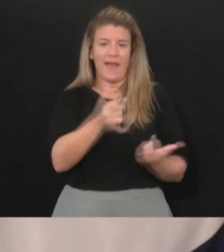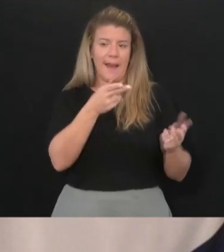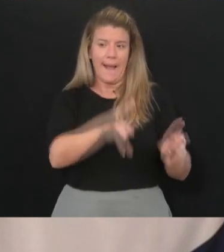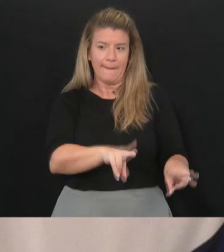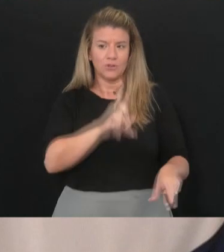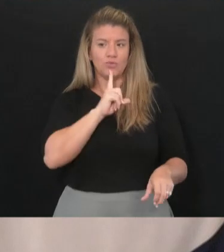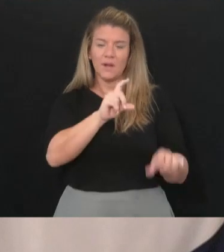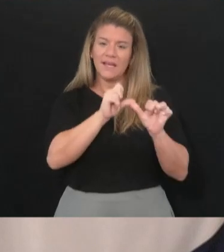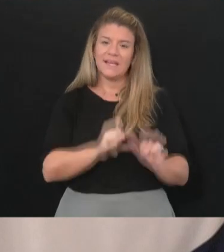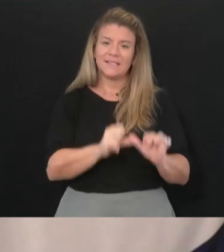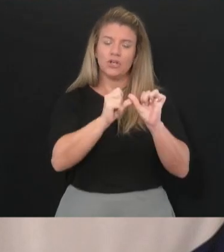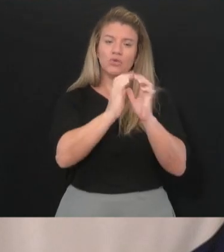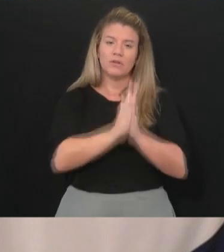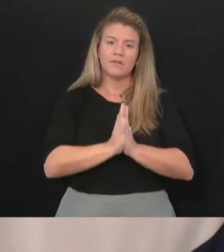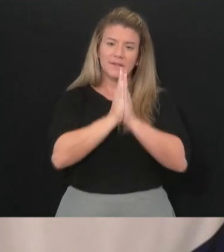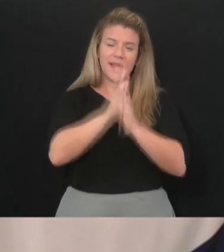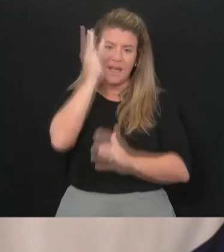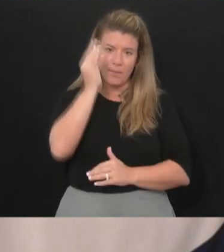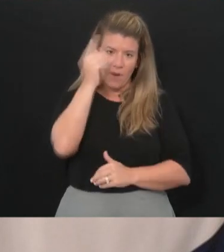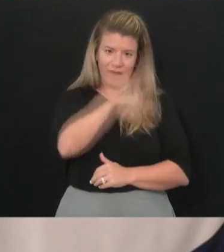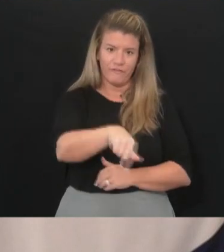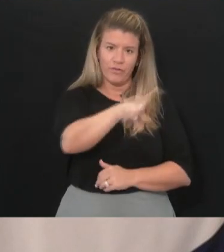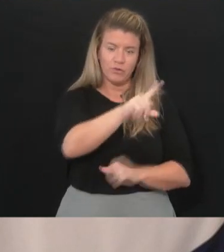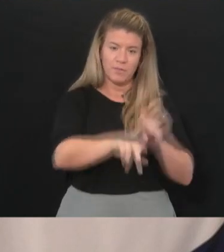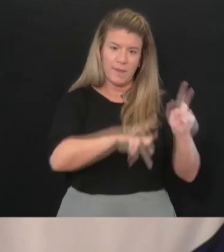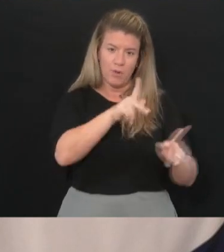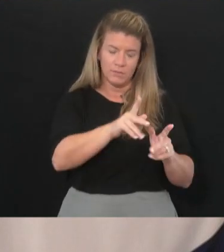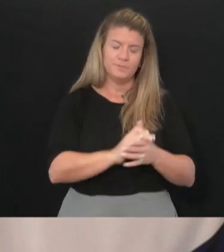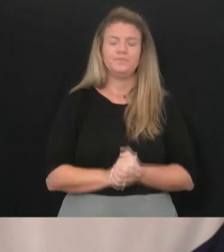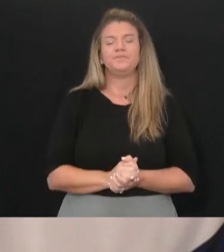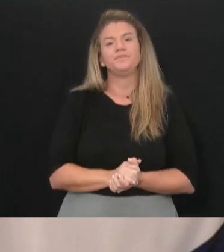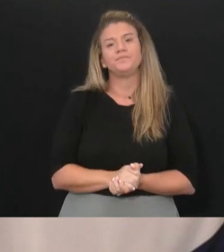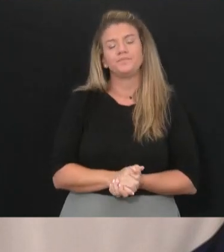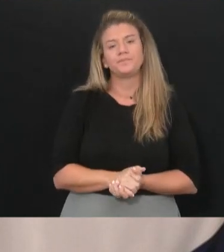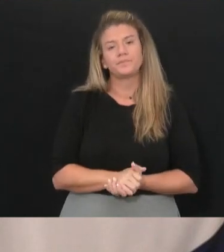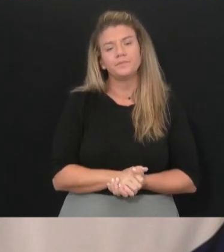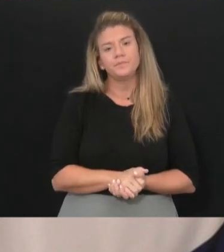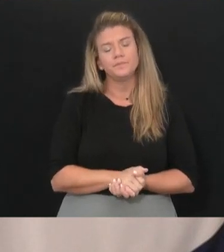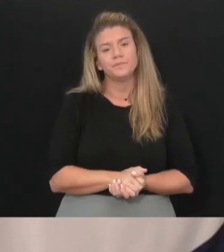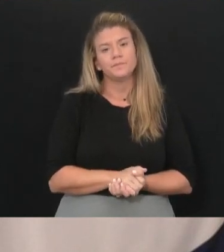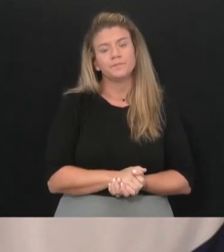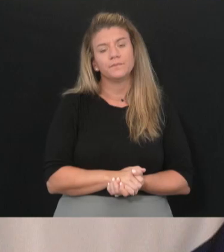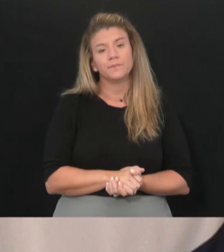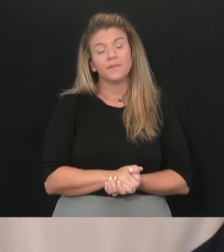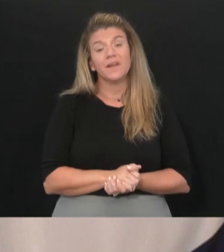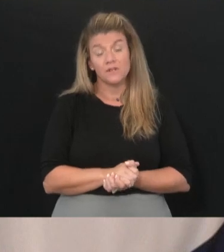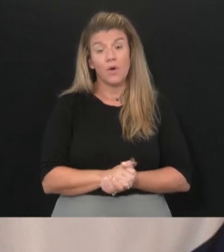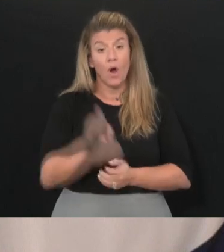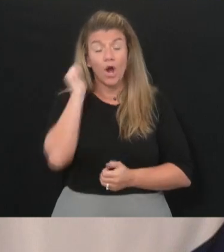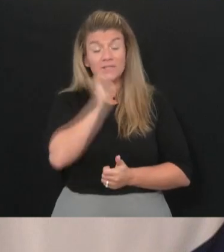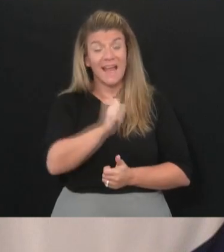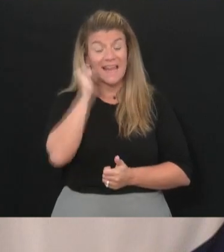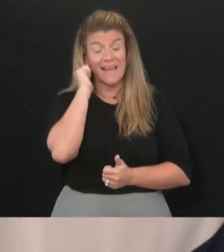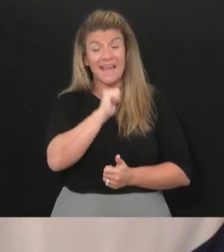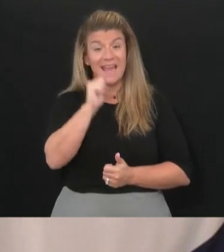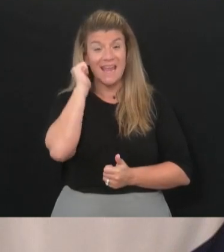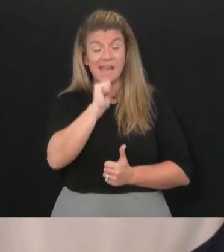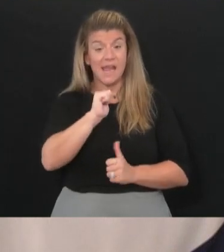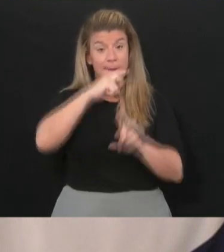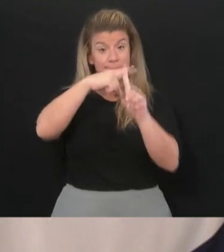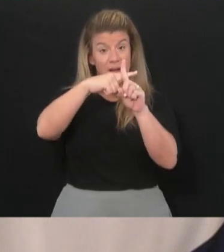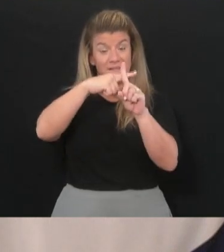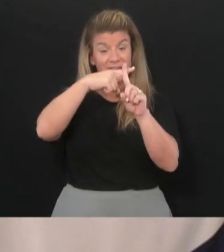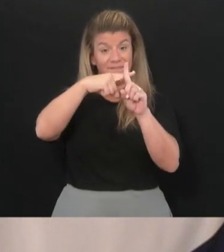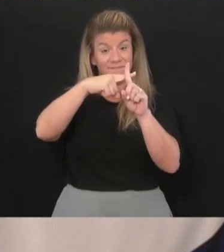prayers. Like I said earlier, the numbers, our daily